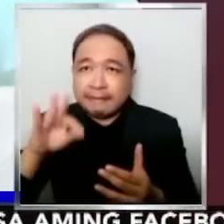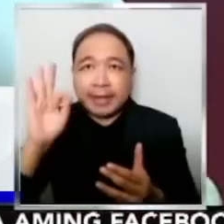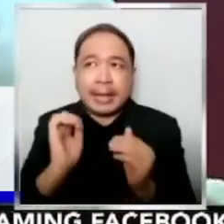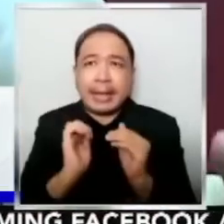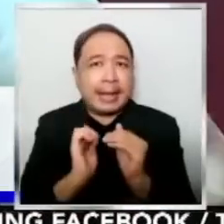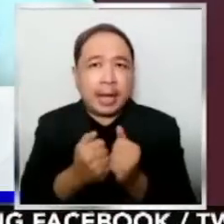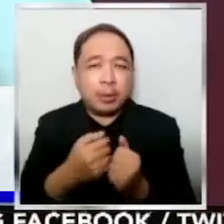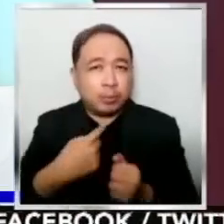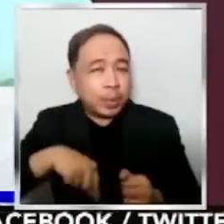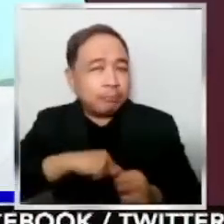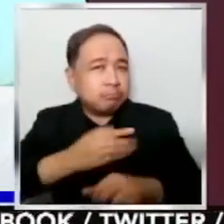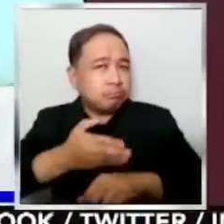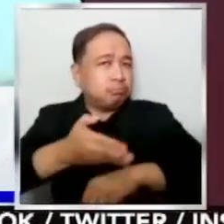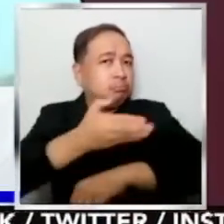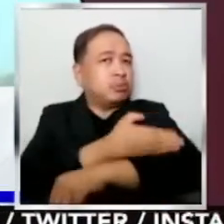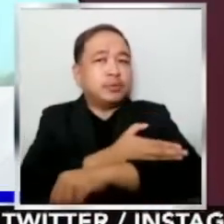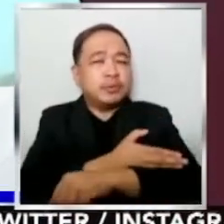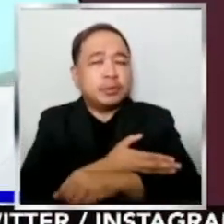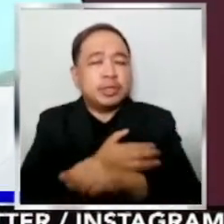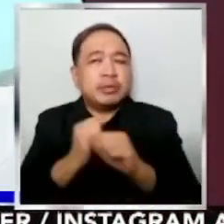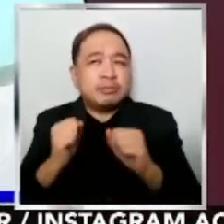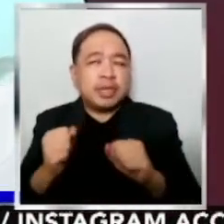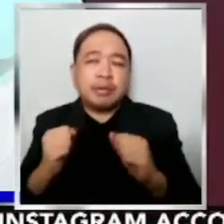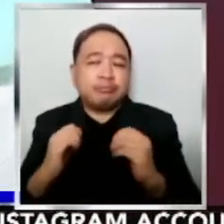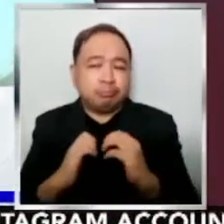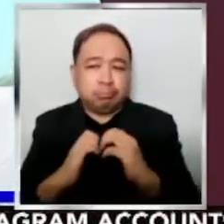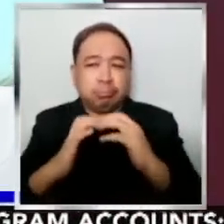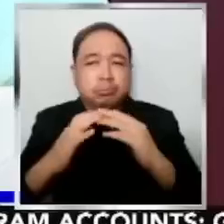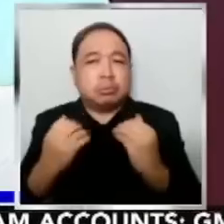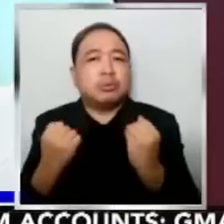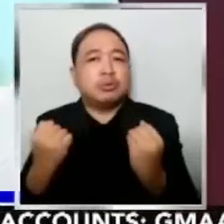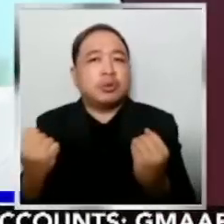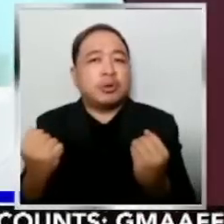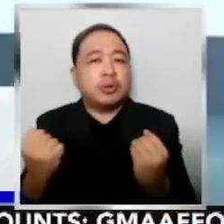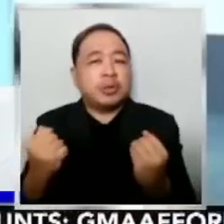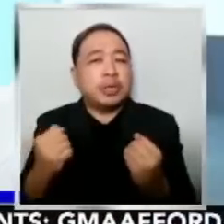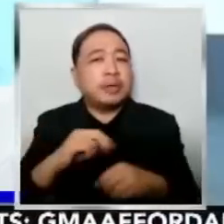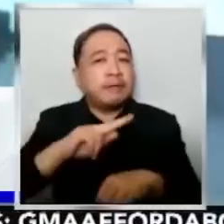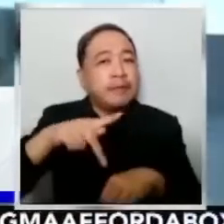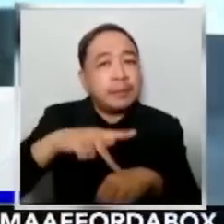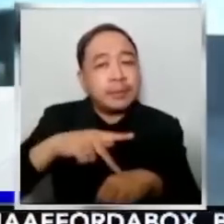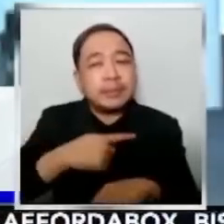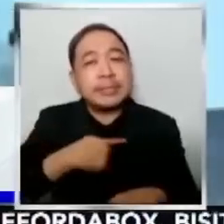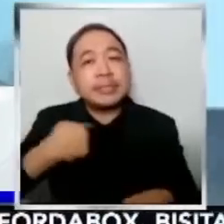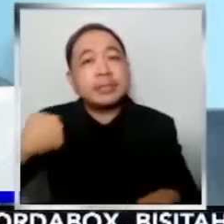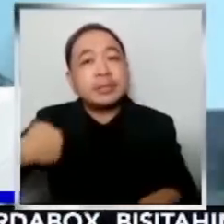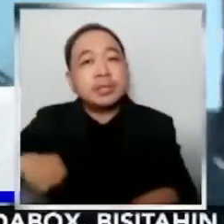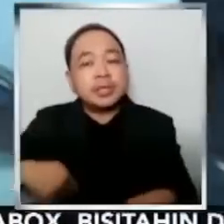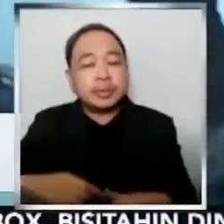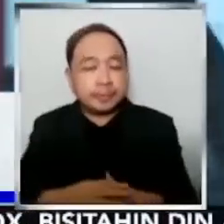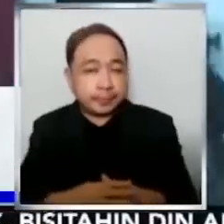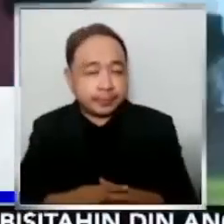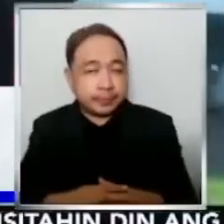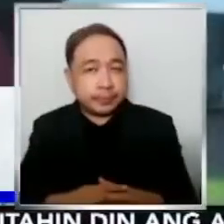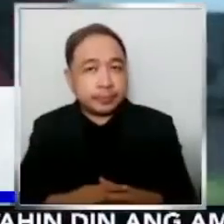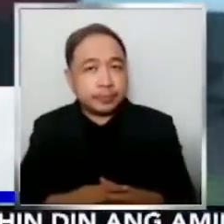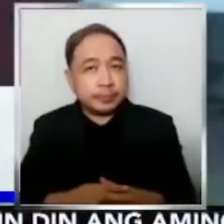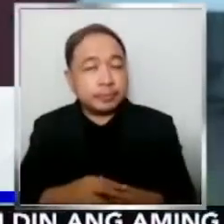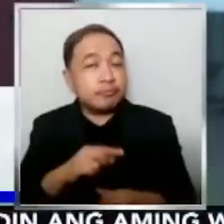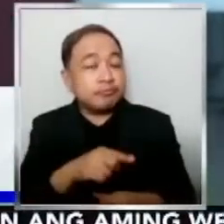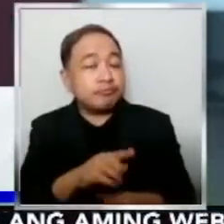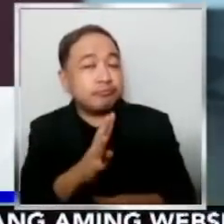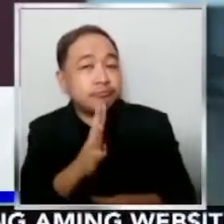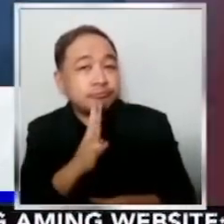to make stronger the relationships between our two countries. Sa speech naman ni Chinese Ambassador Wang